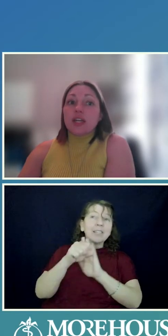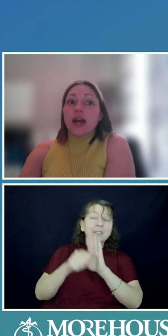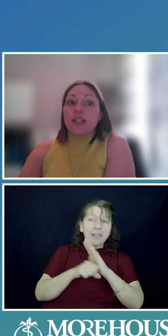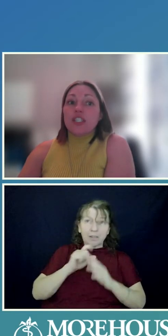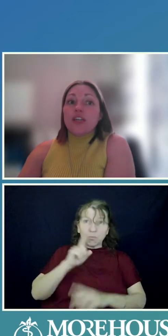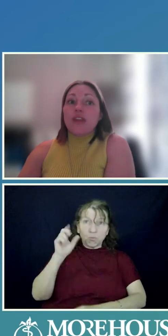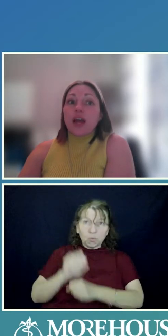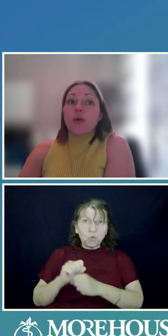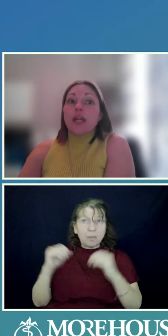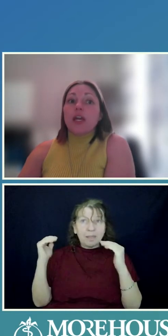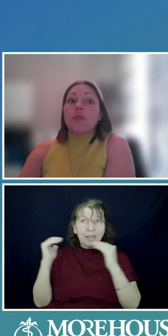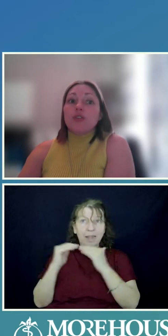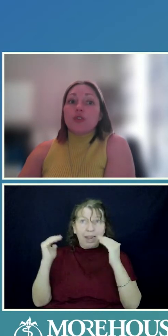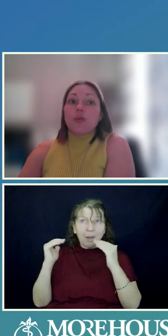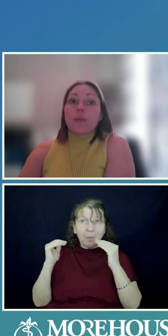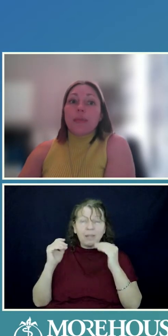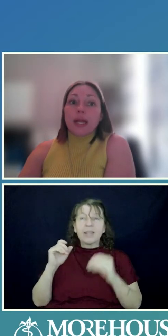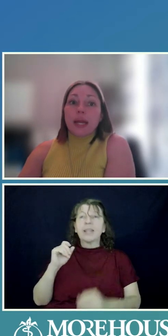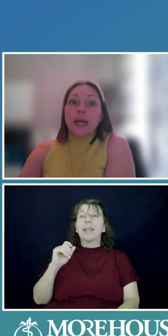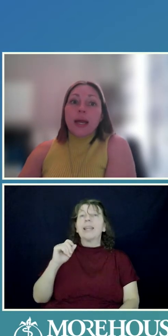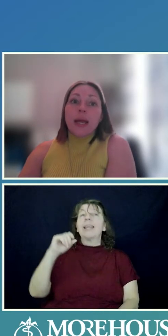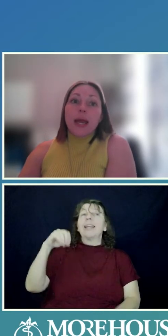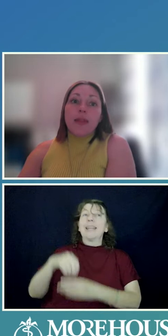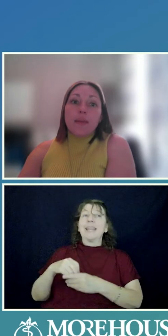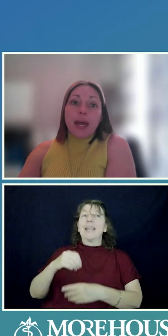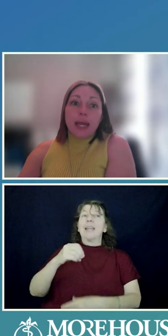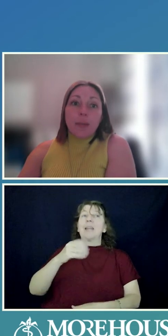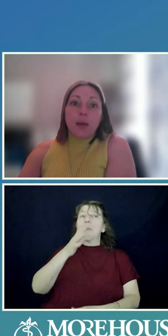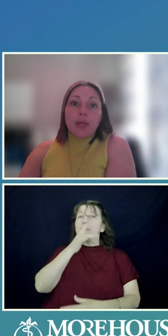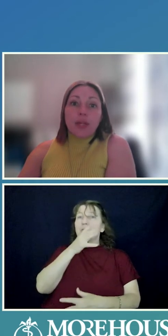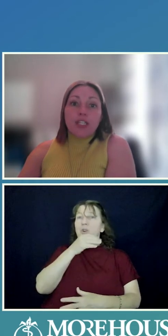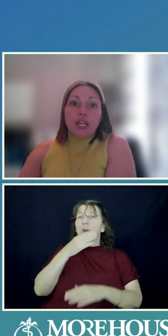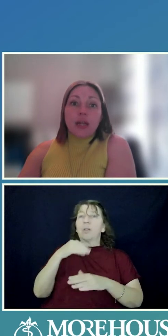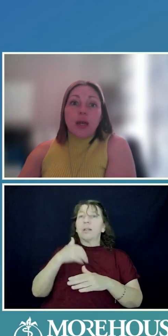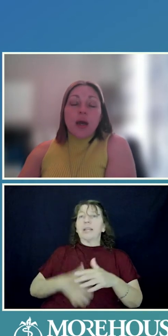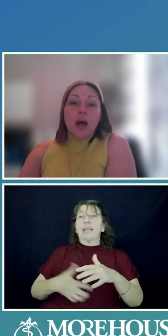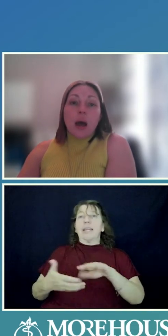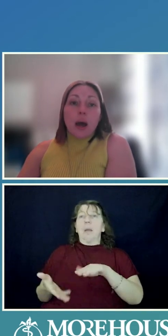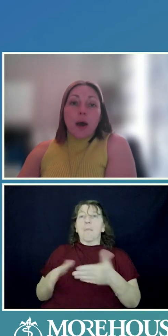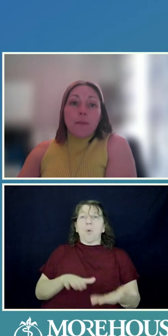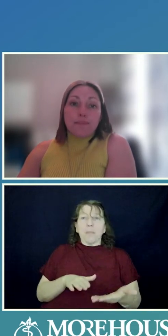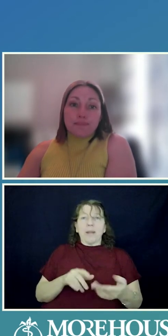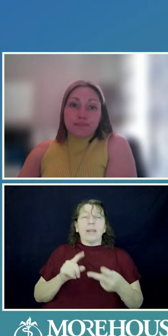that had achieved equity in maternal morbidity in the Medicaid population.